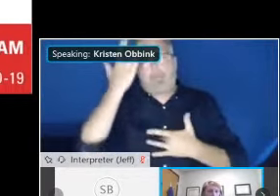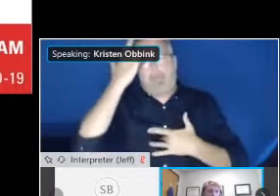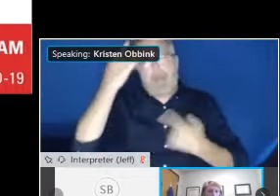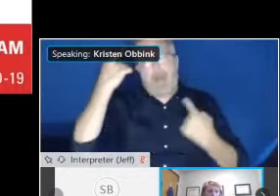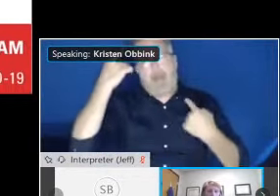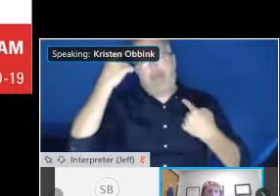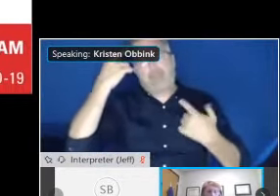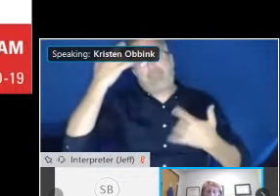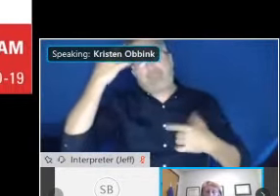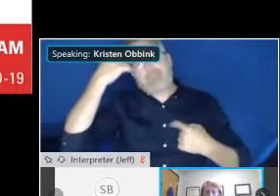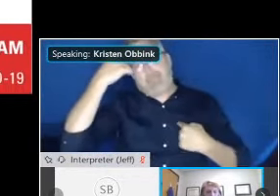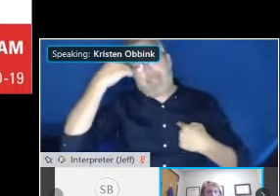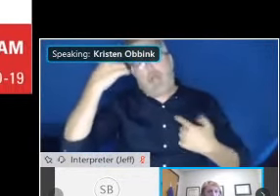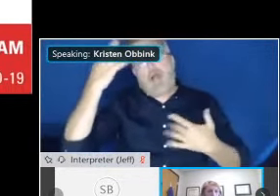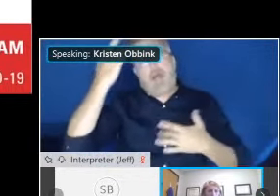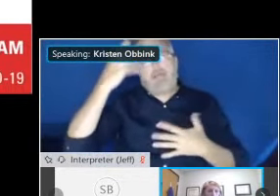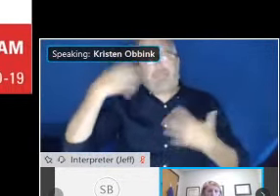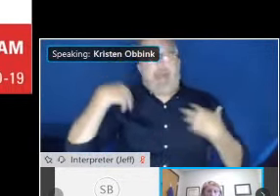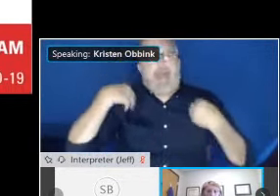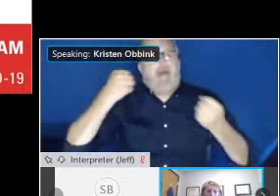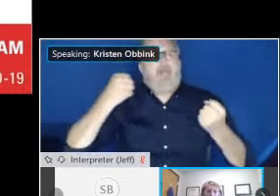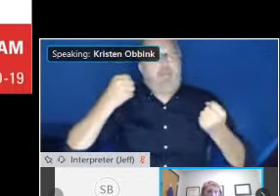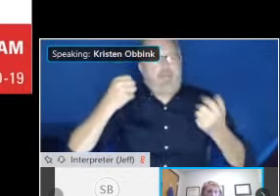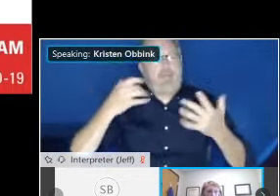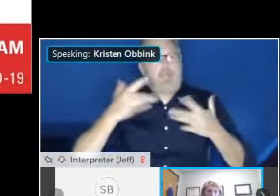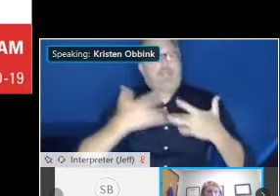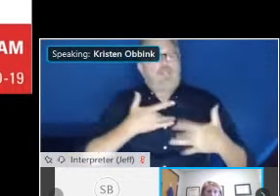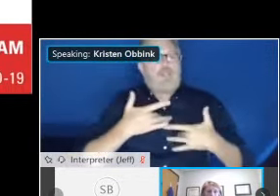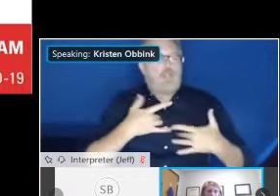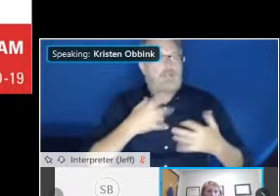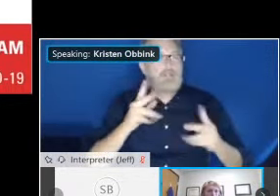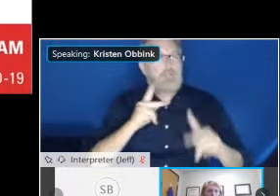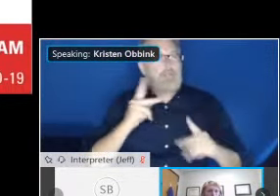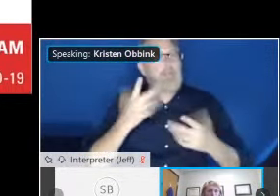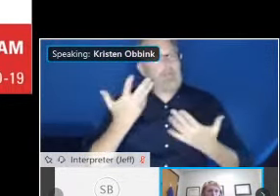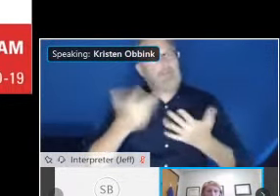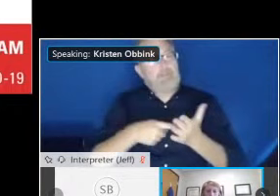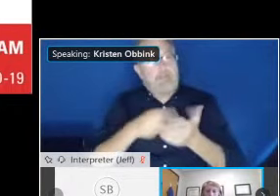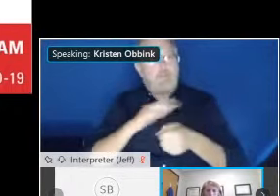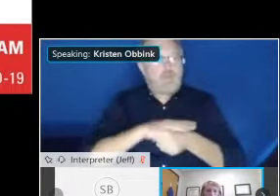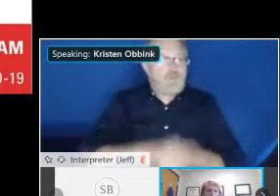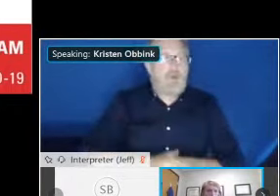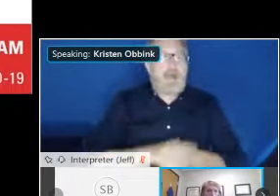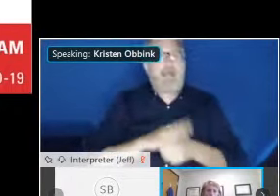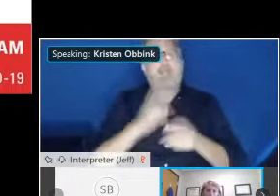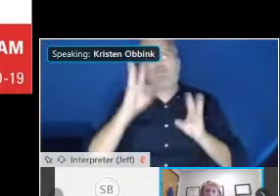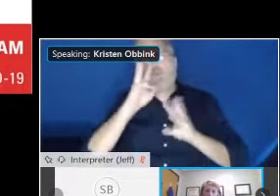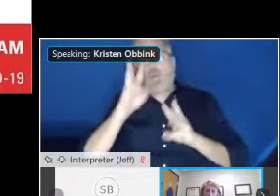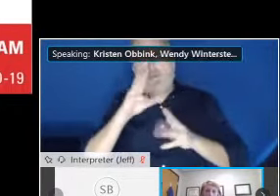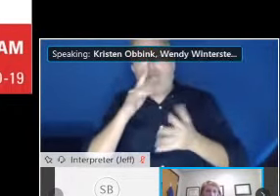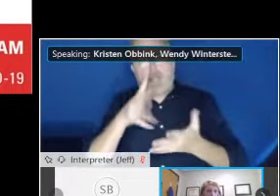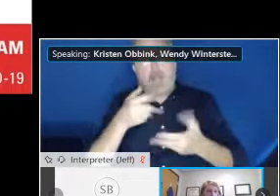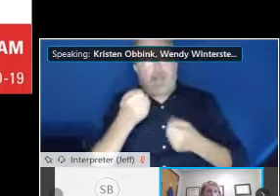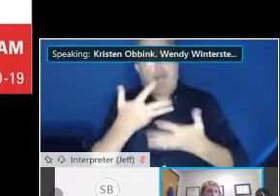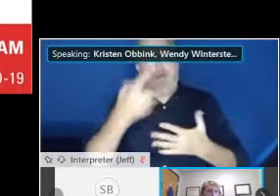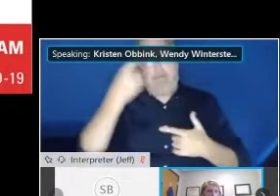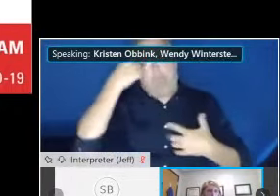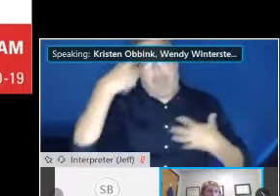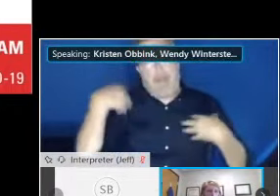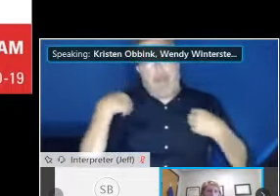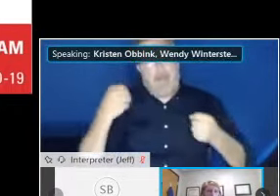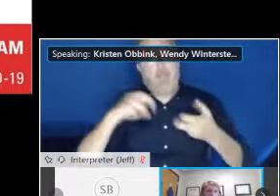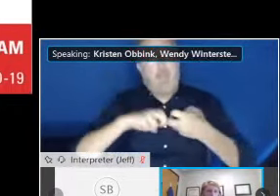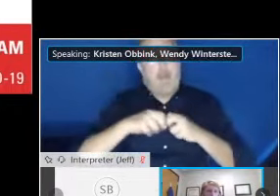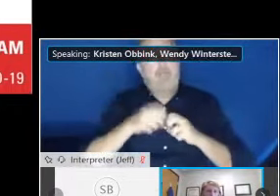which we all know is of utmost concern during these challenging times as well. So I'll turn it over to Erin Baldwin to give you some